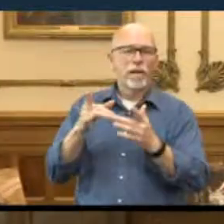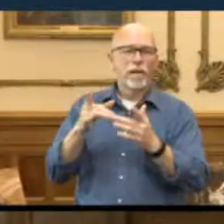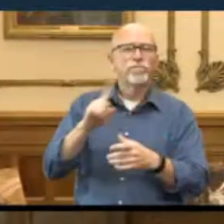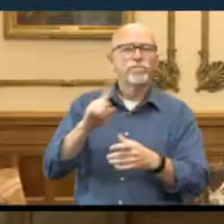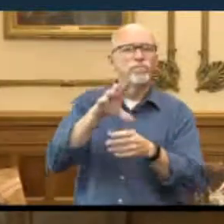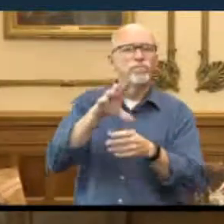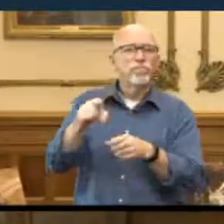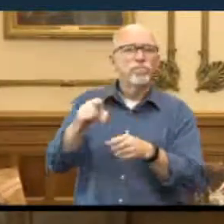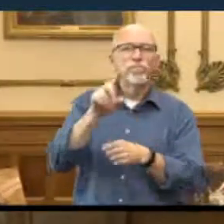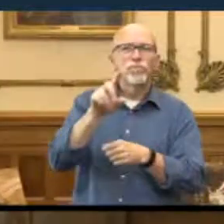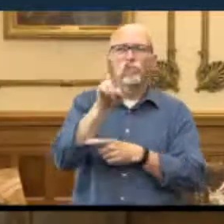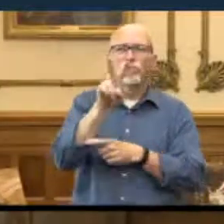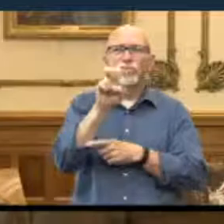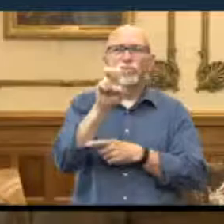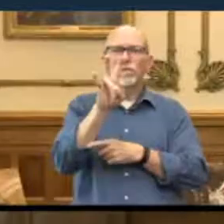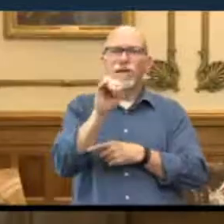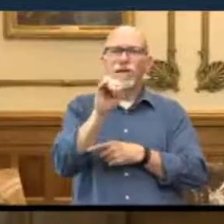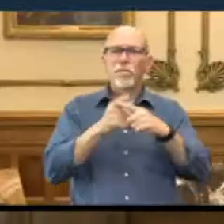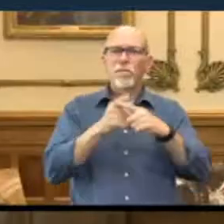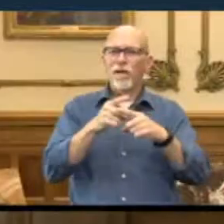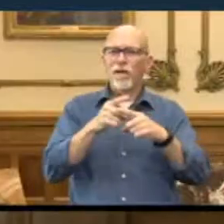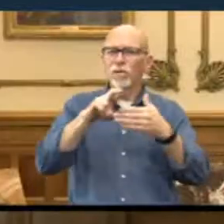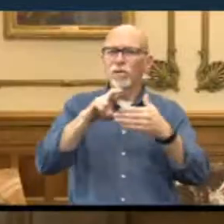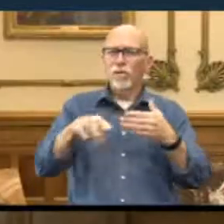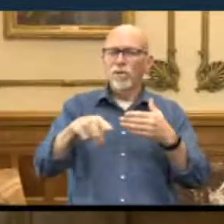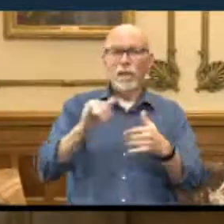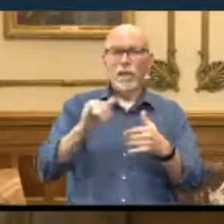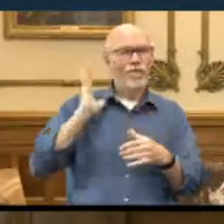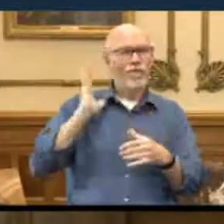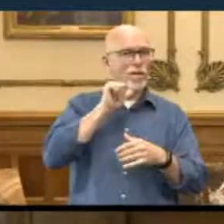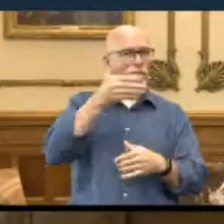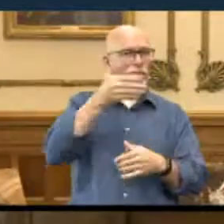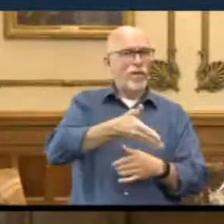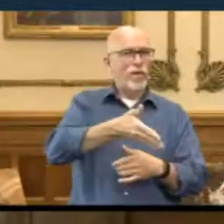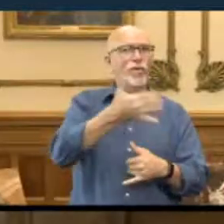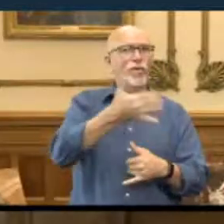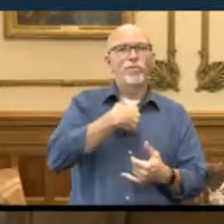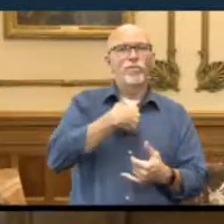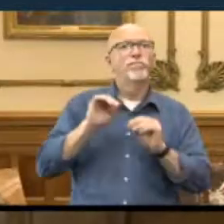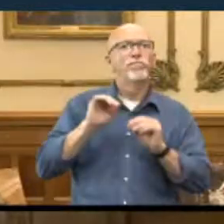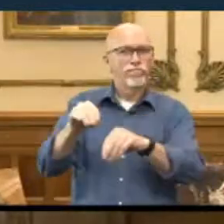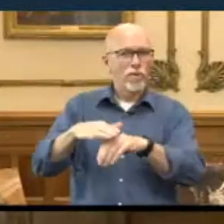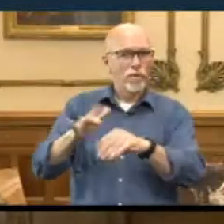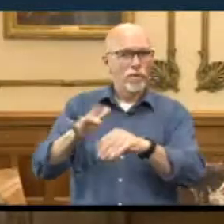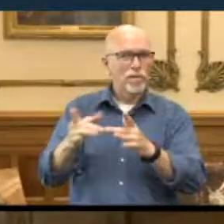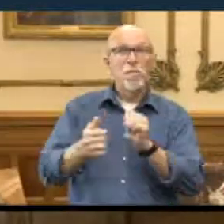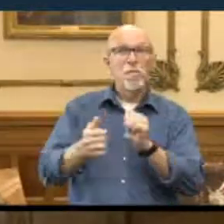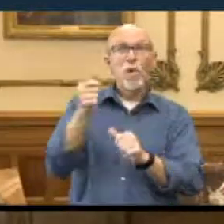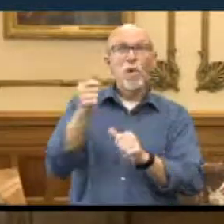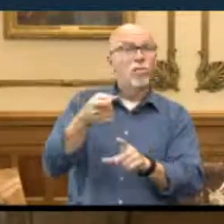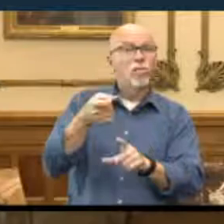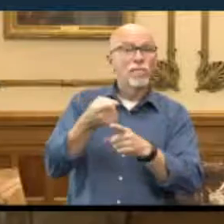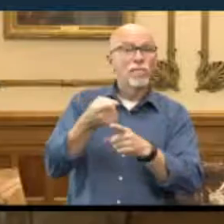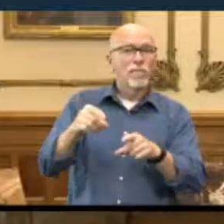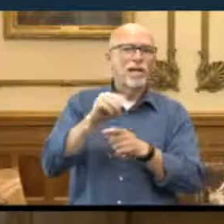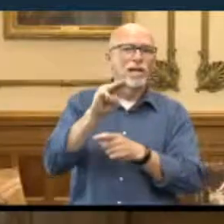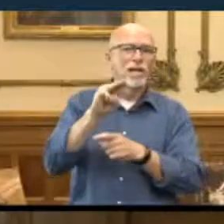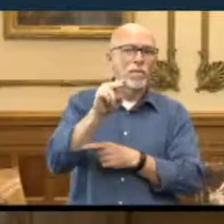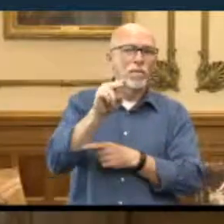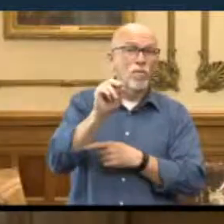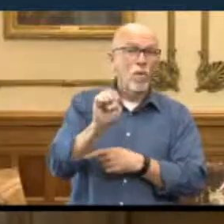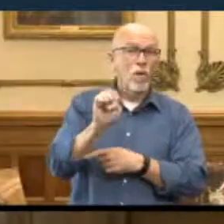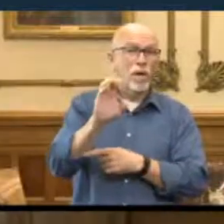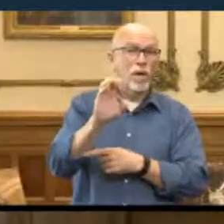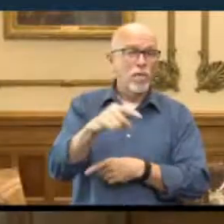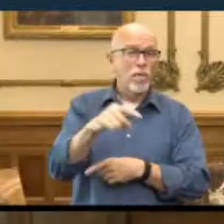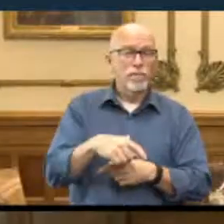than 270 positive results that hadn't previously been reported to us. The majority of those occurred in Monroe County. We have